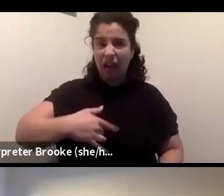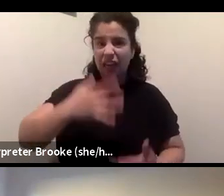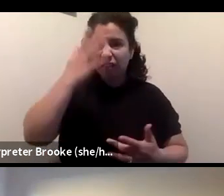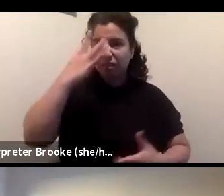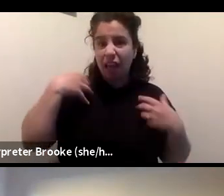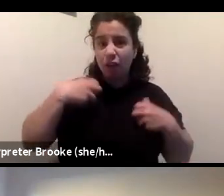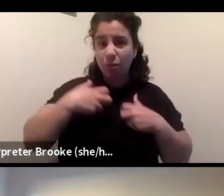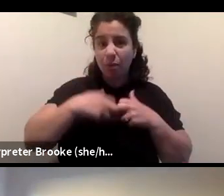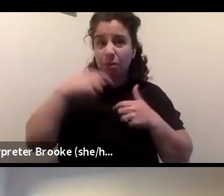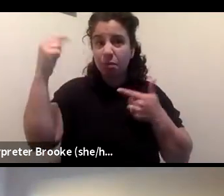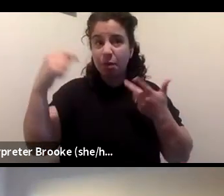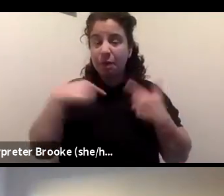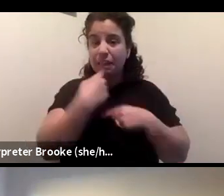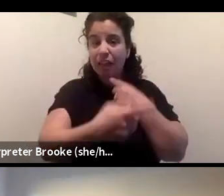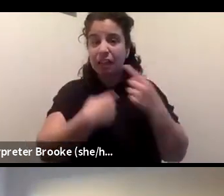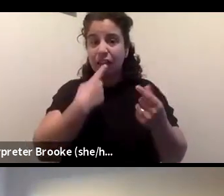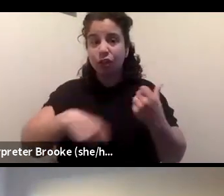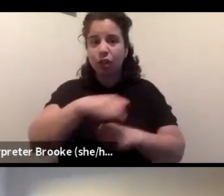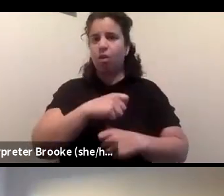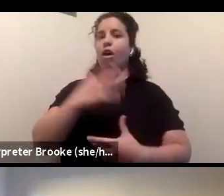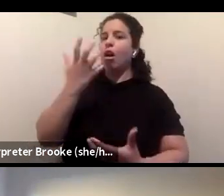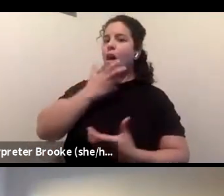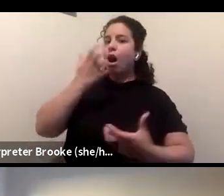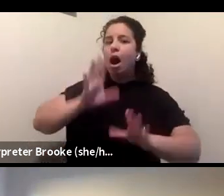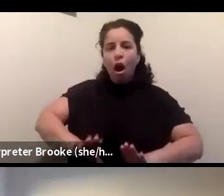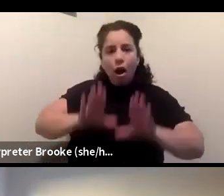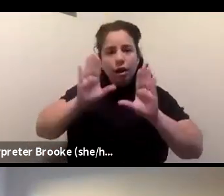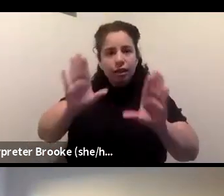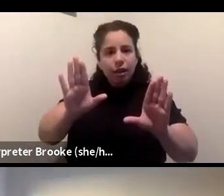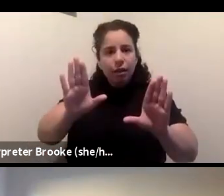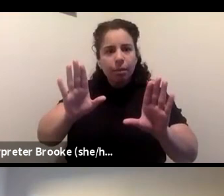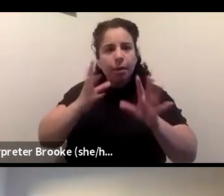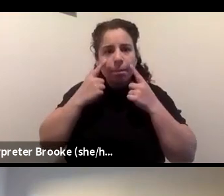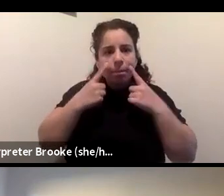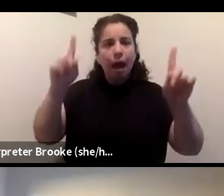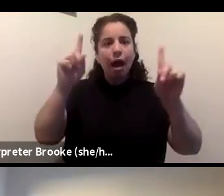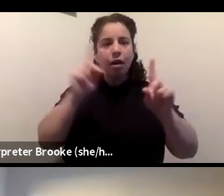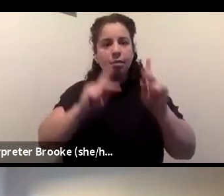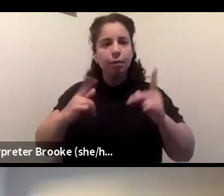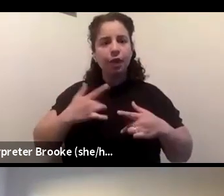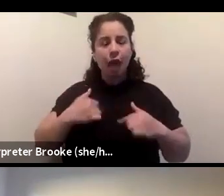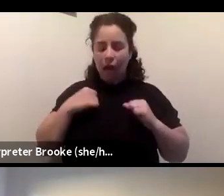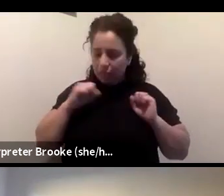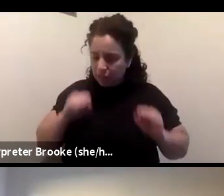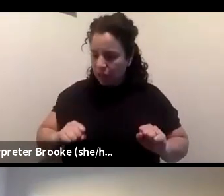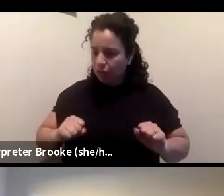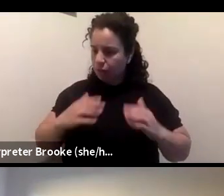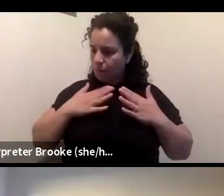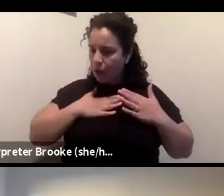amazing time that suddenly people feel free enough to talk about our bodies. So